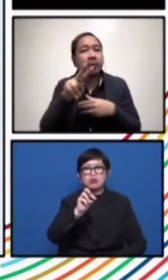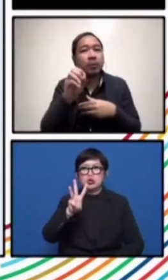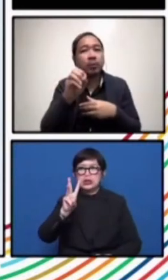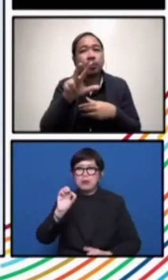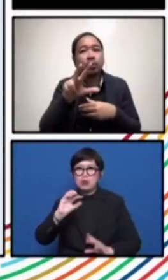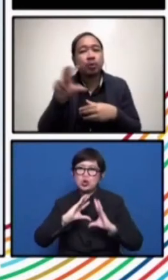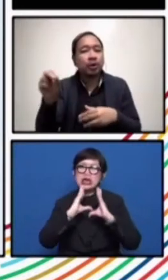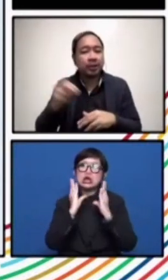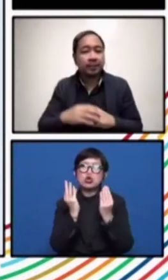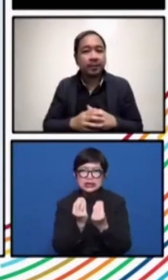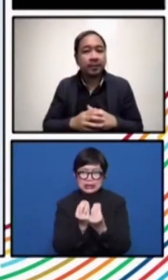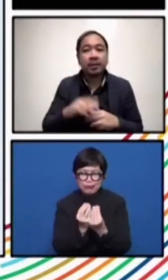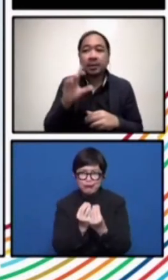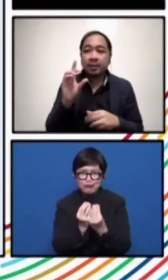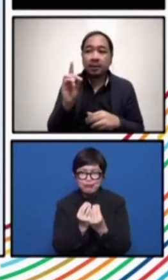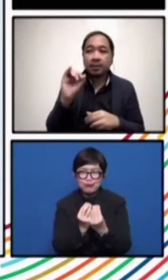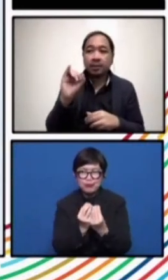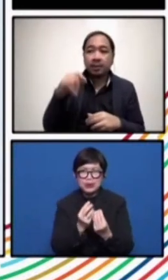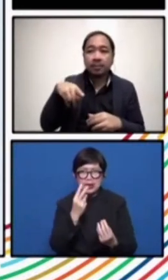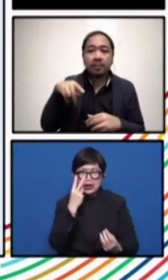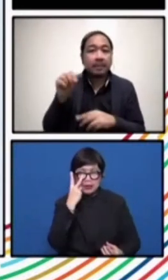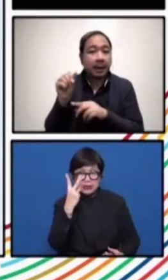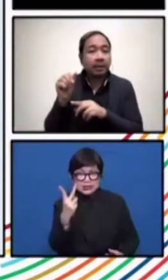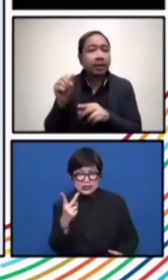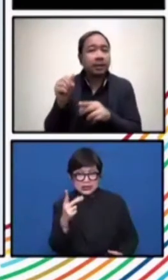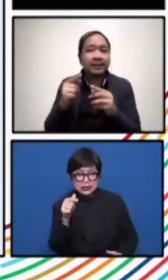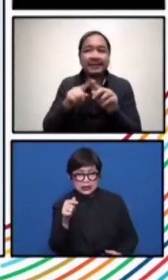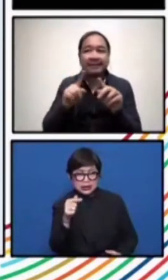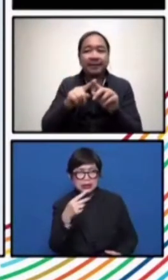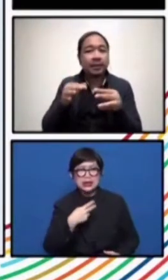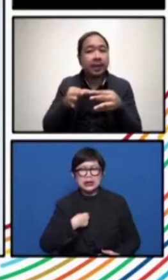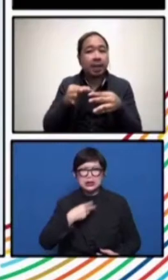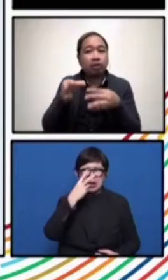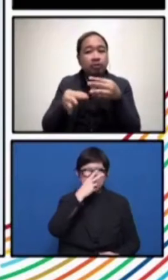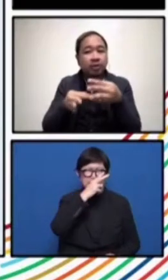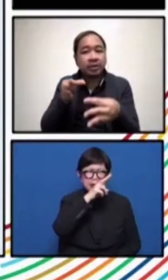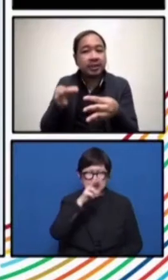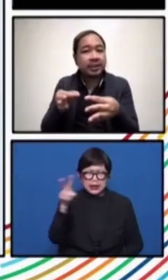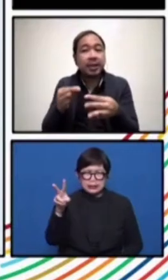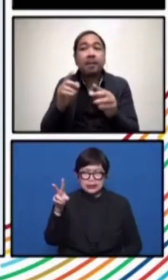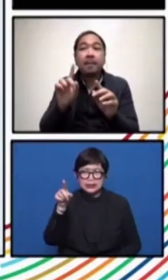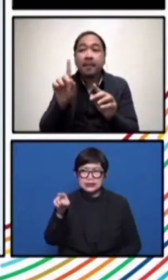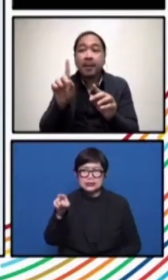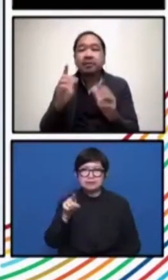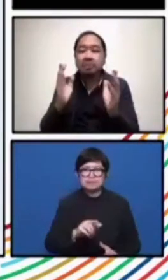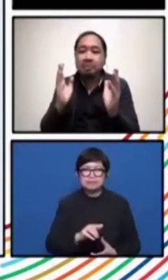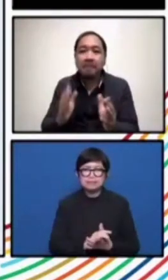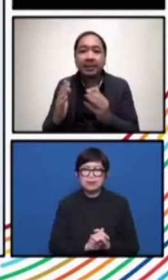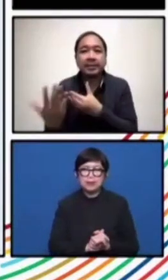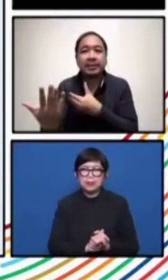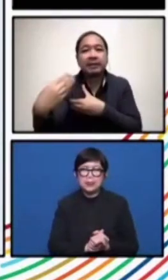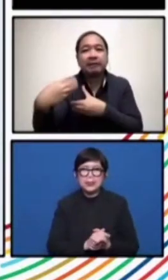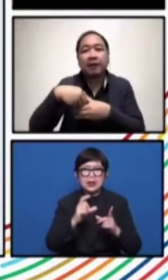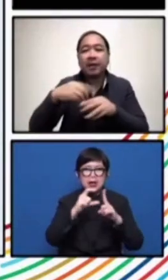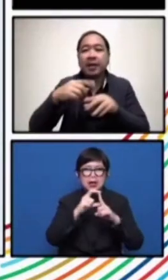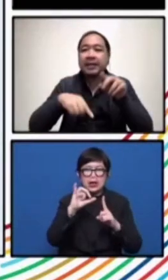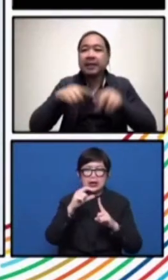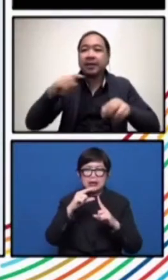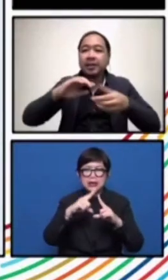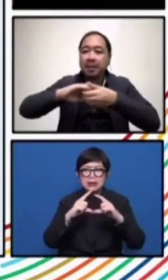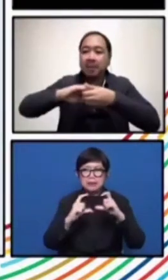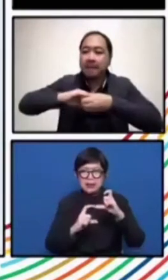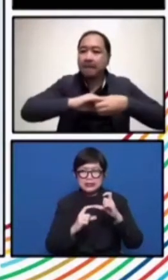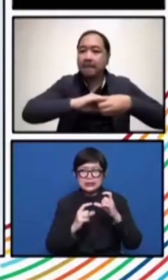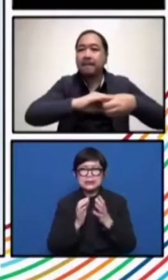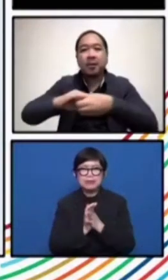of programmatic and organizational strategies undergirded by meaningful Partnerships which UNICEF must undertake